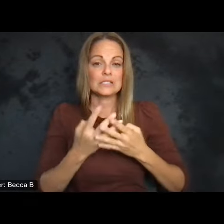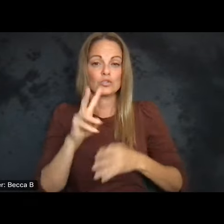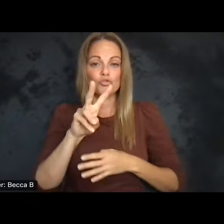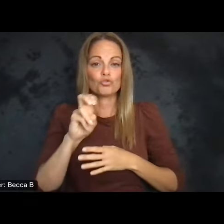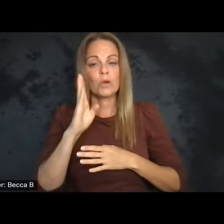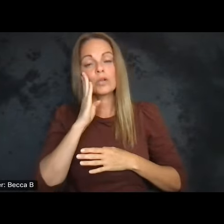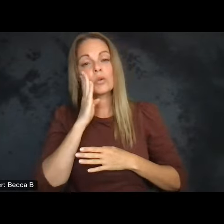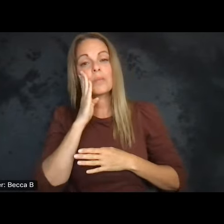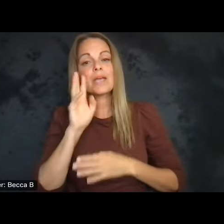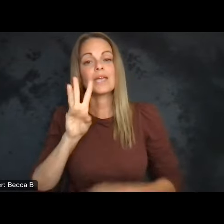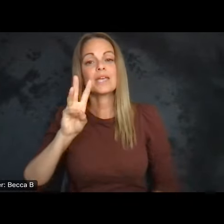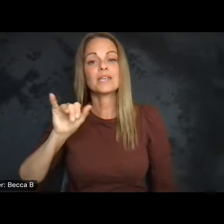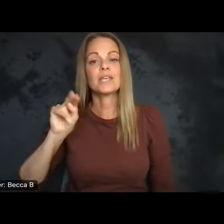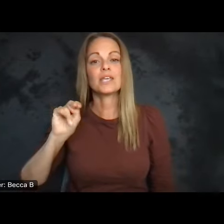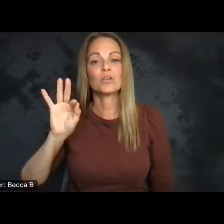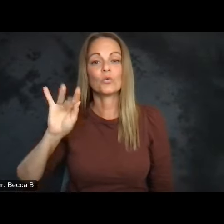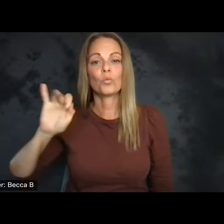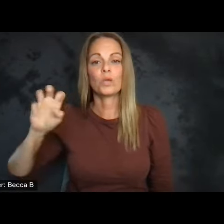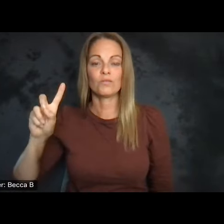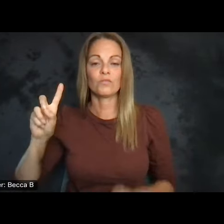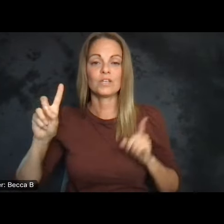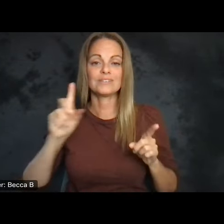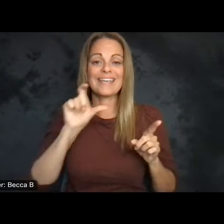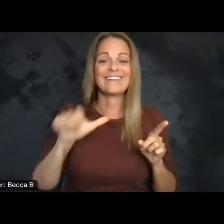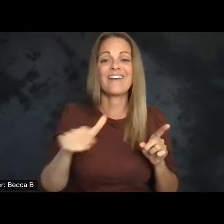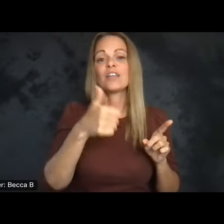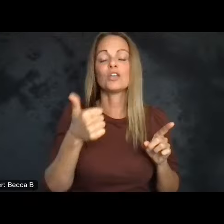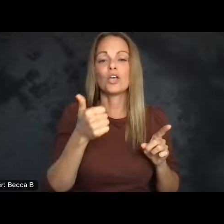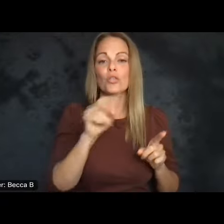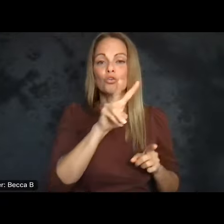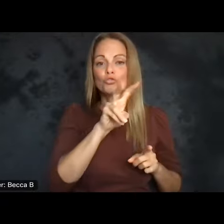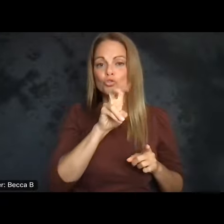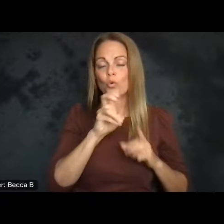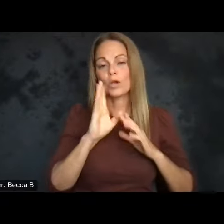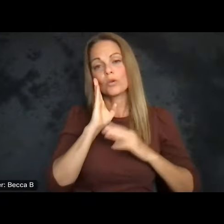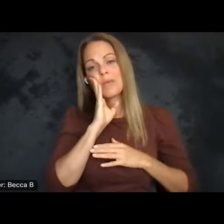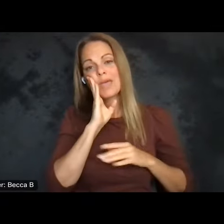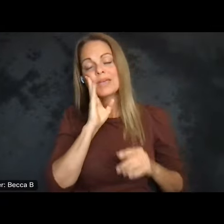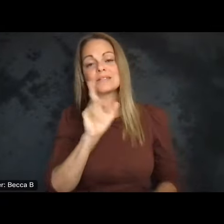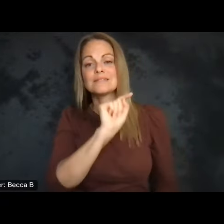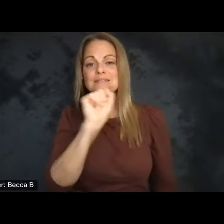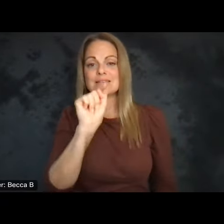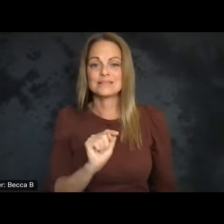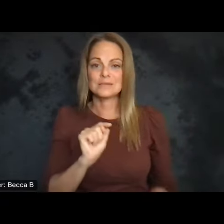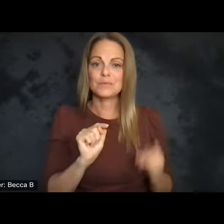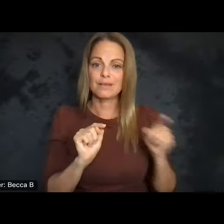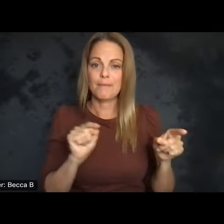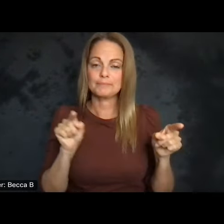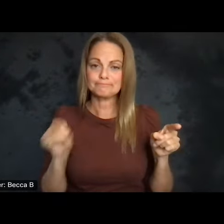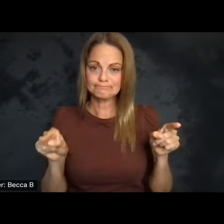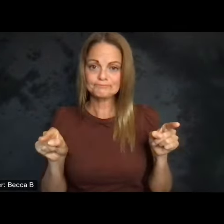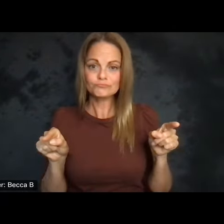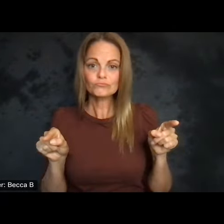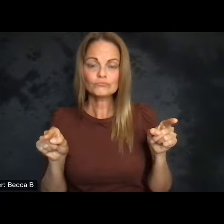then another 200 beds in Topeka. Yes. So